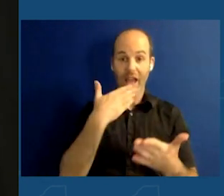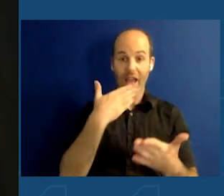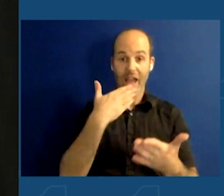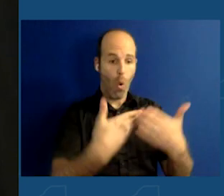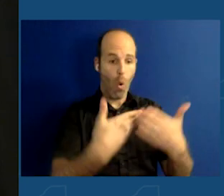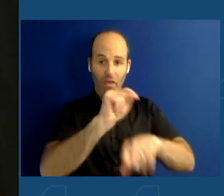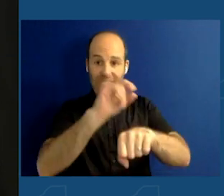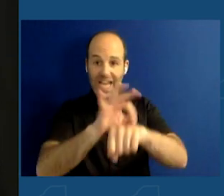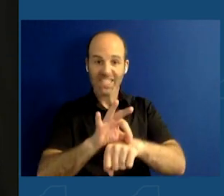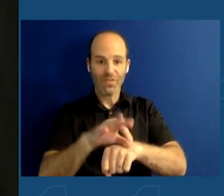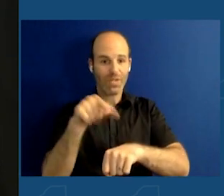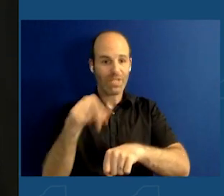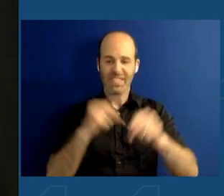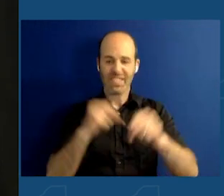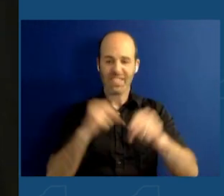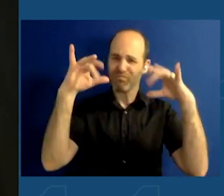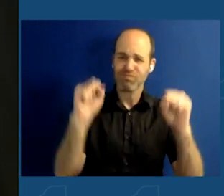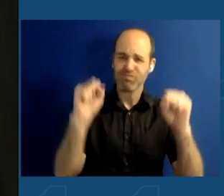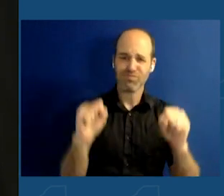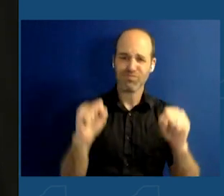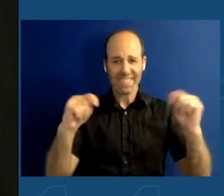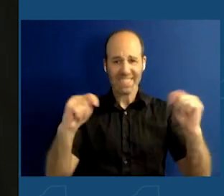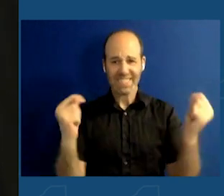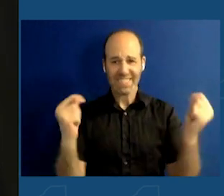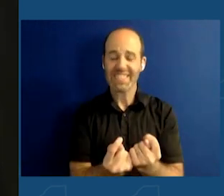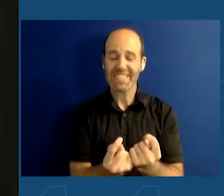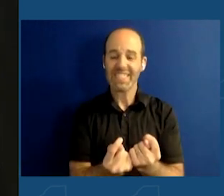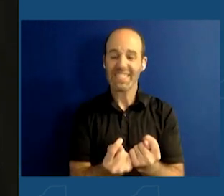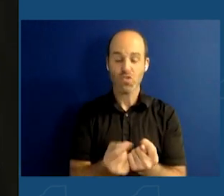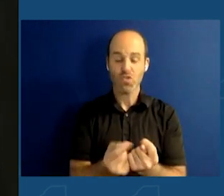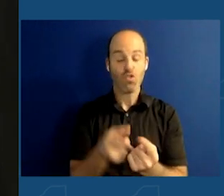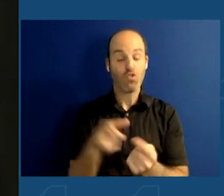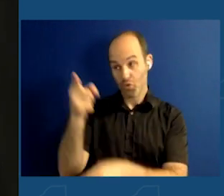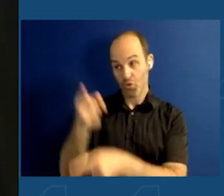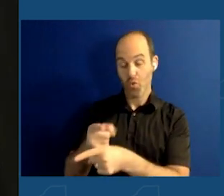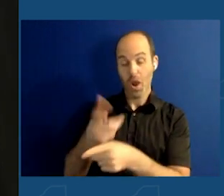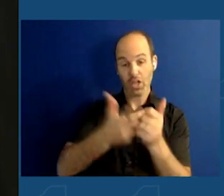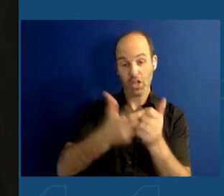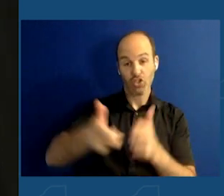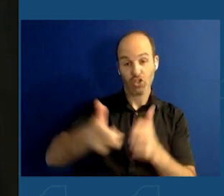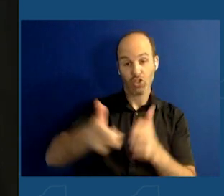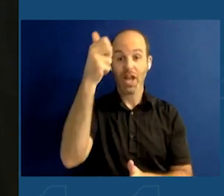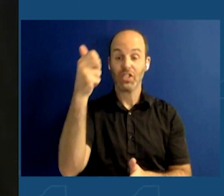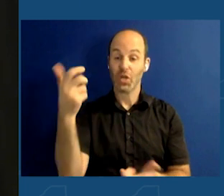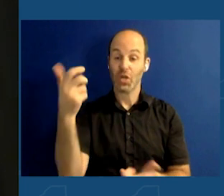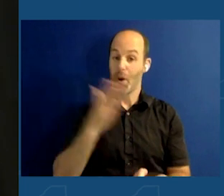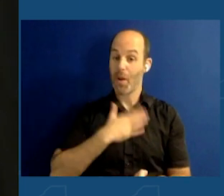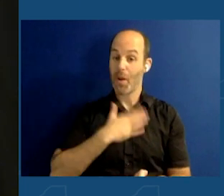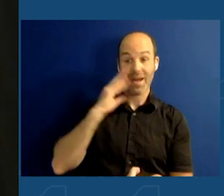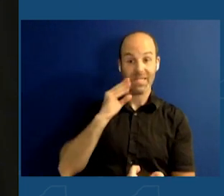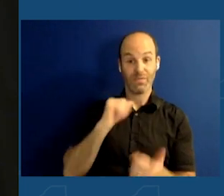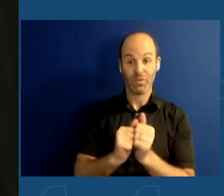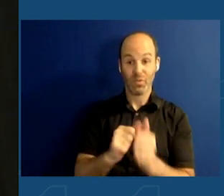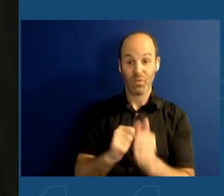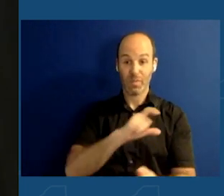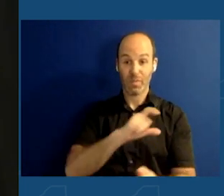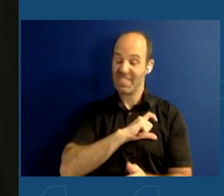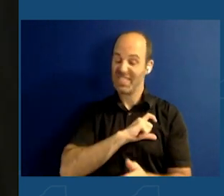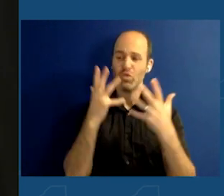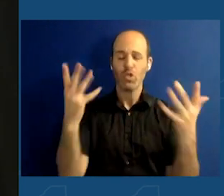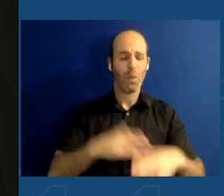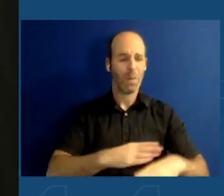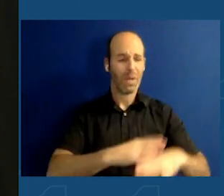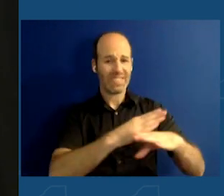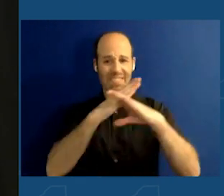team. And you're right, Director. In my days in policing, there were so many walls between city, state, and